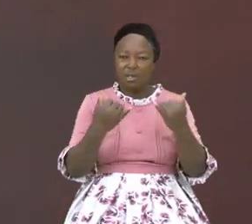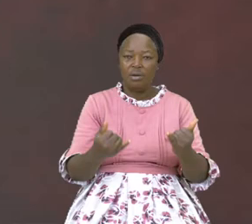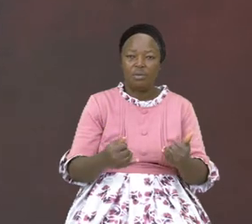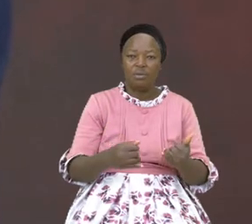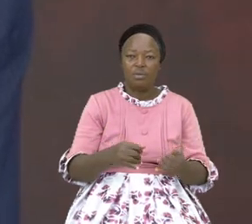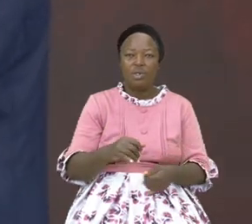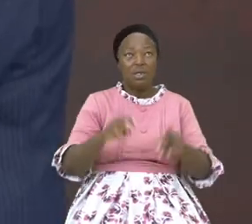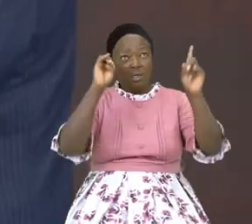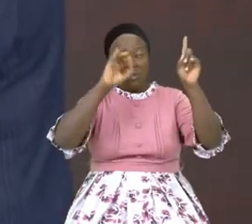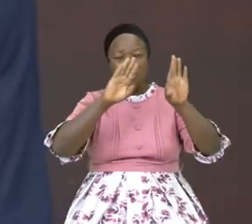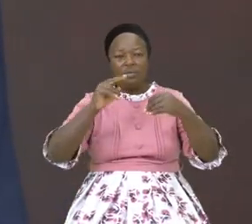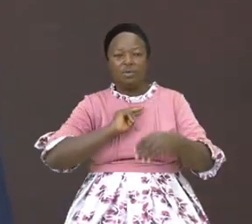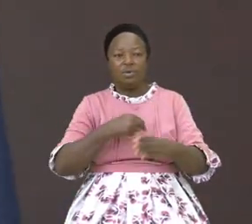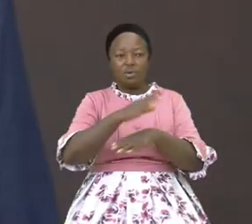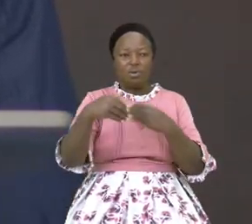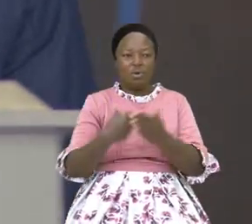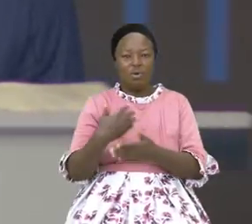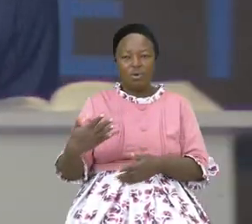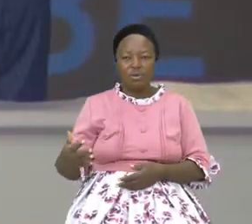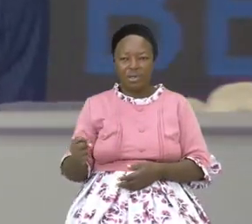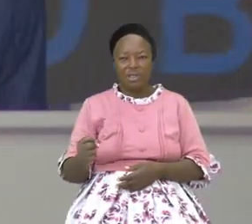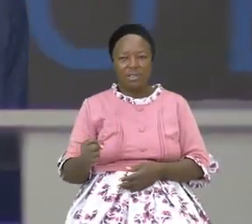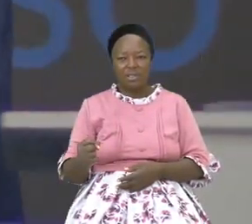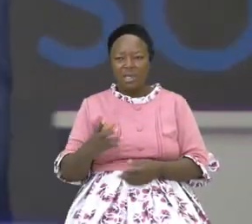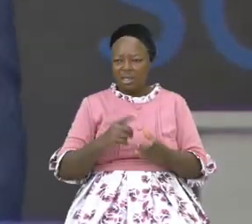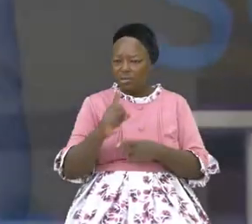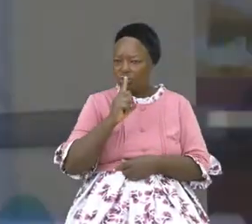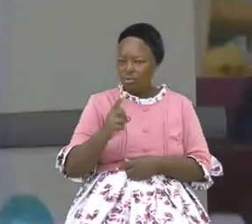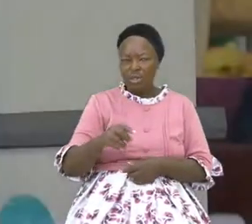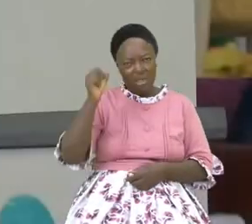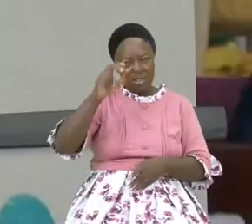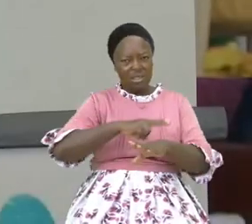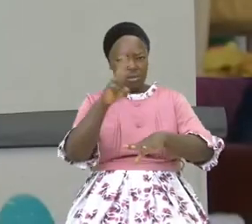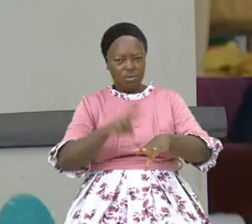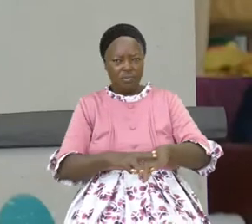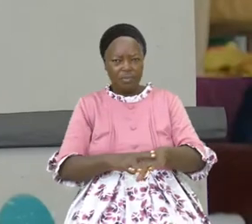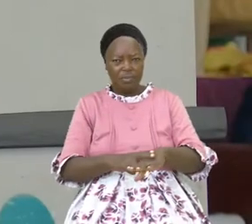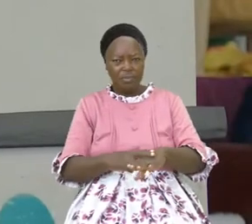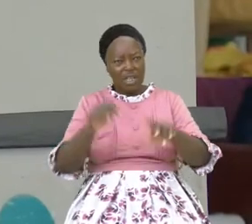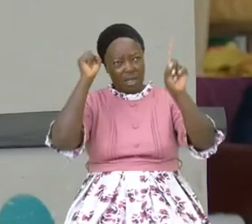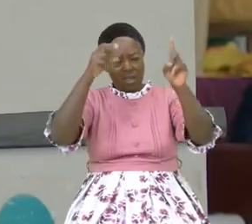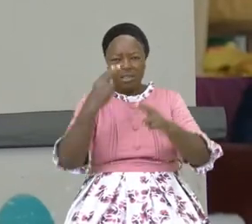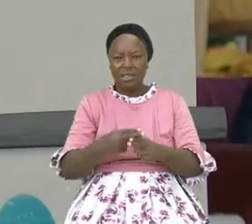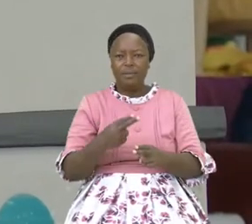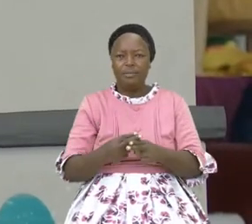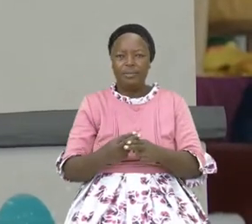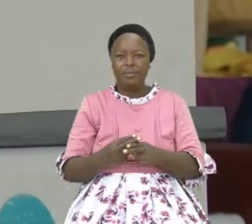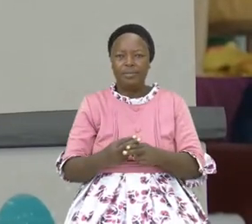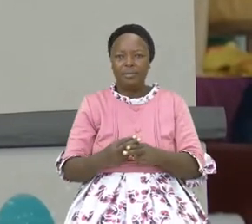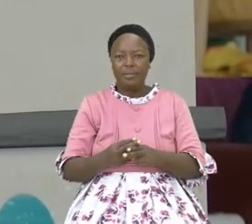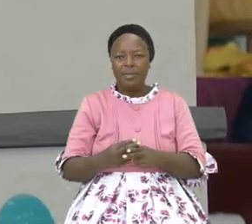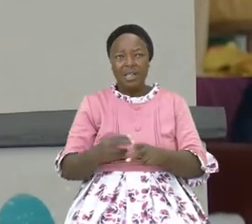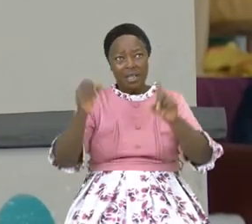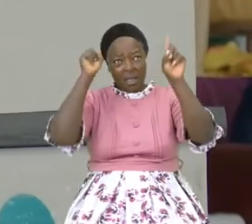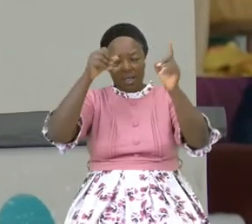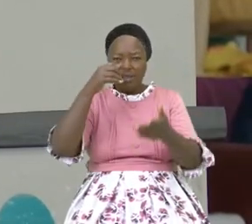all things, and in fact, his nature, his name, his